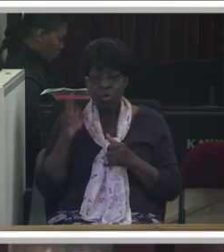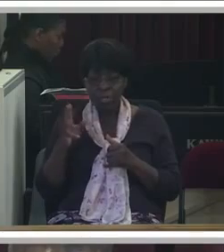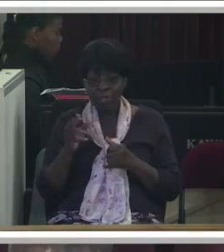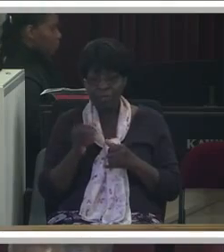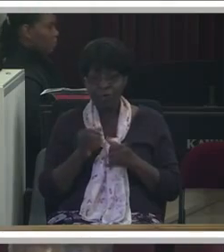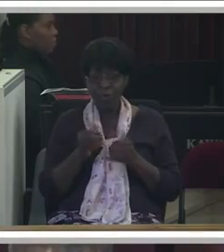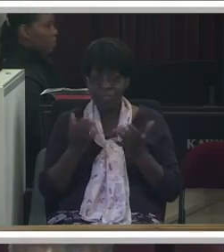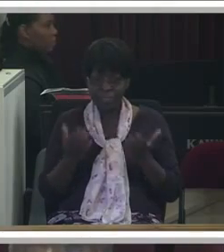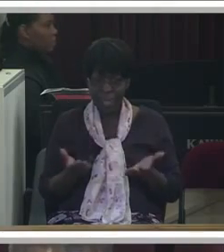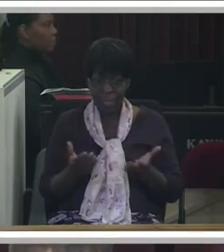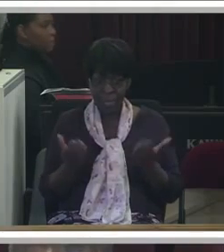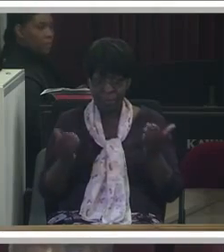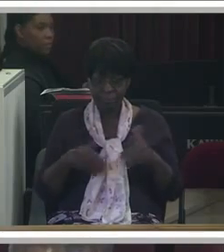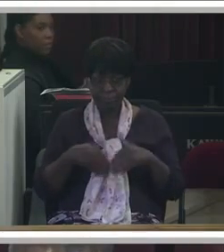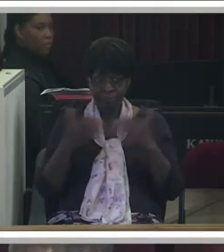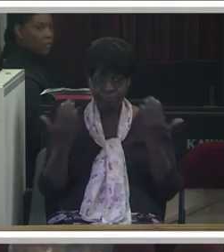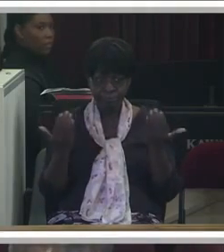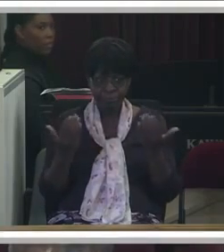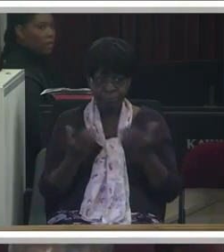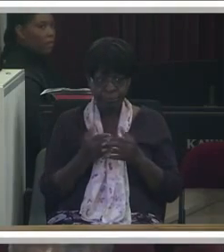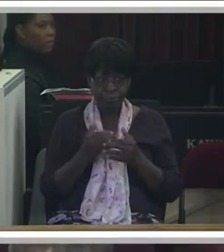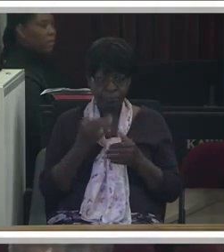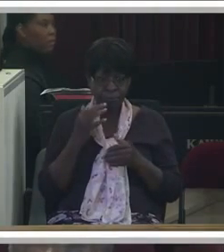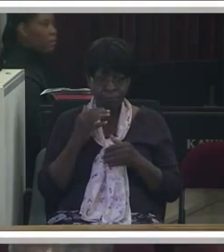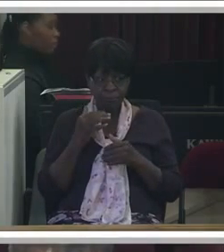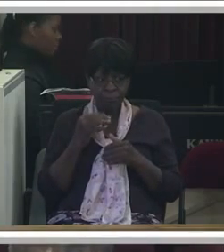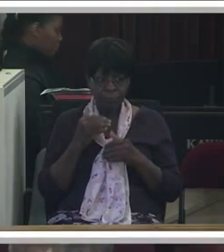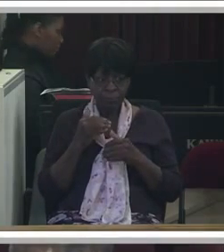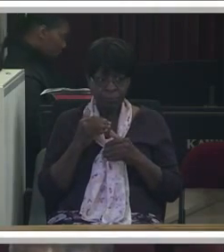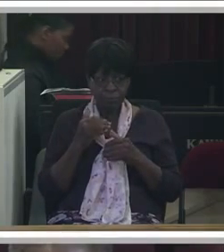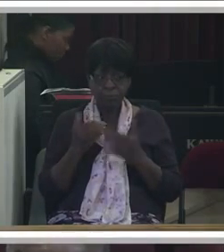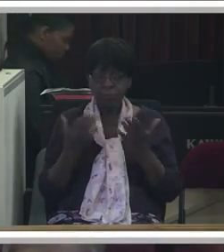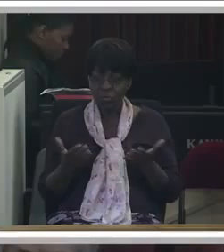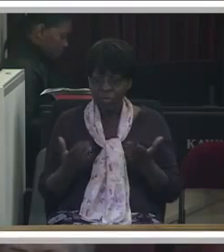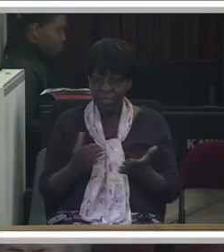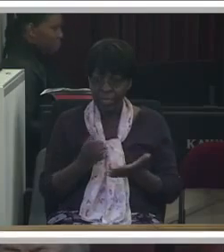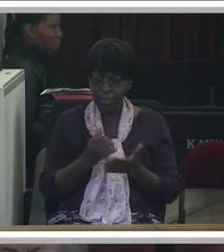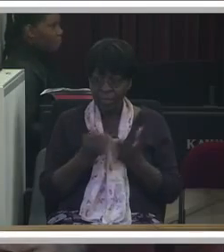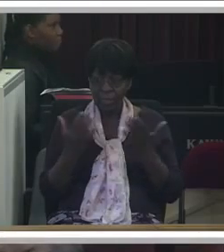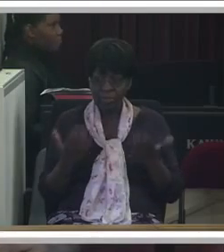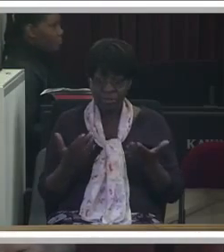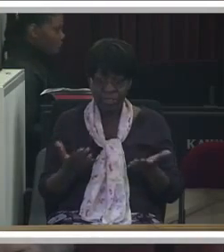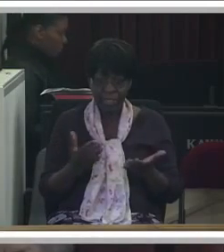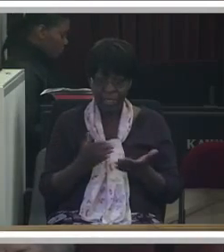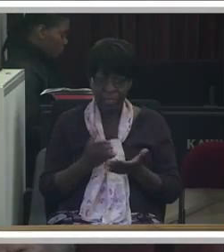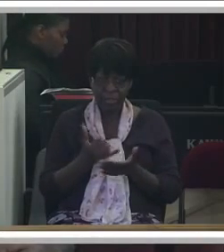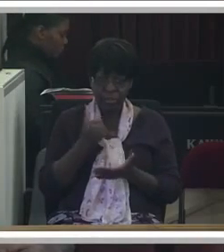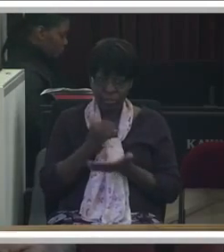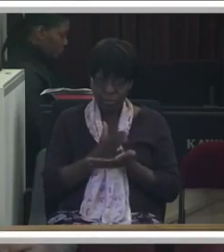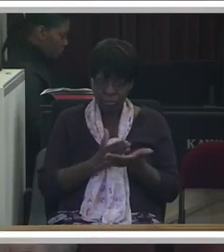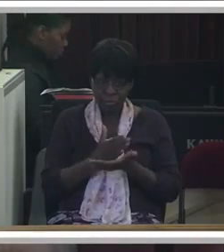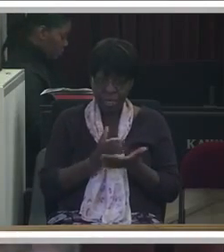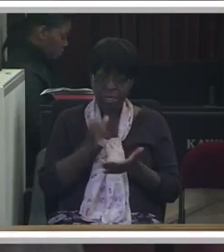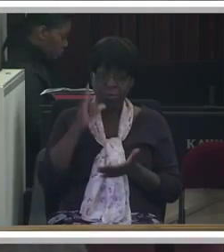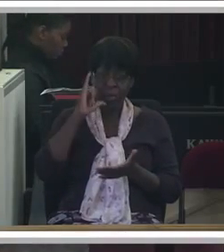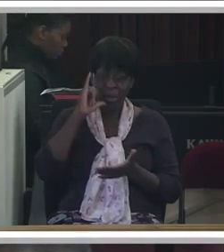God. Amen. Today, the communion service is pointing us to a time when God